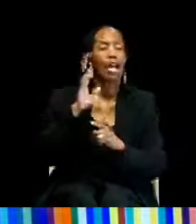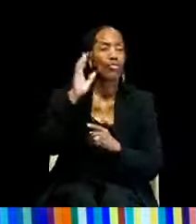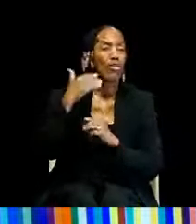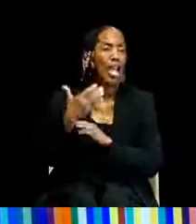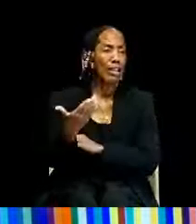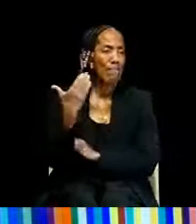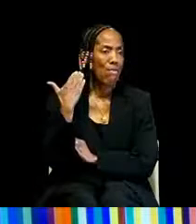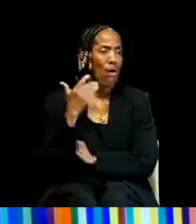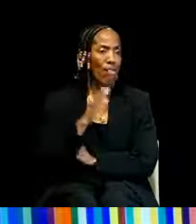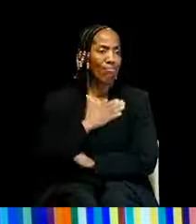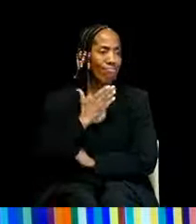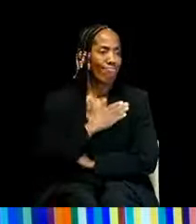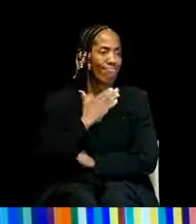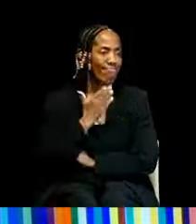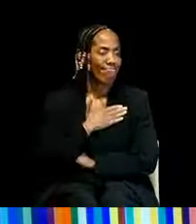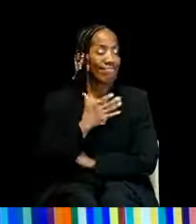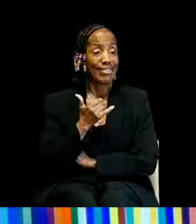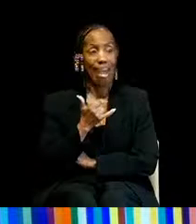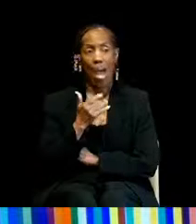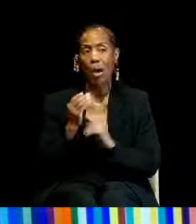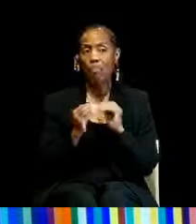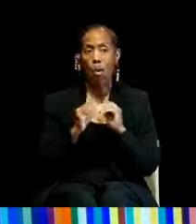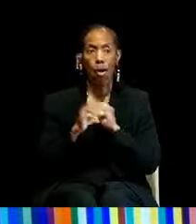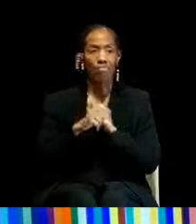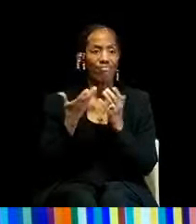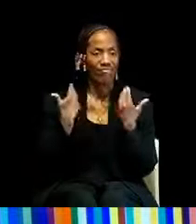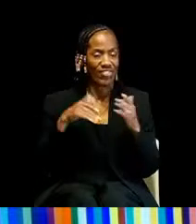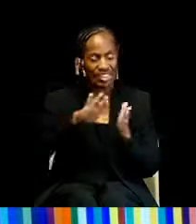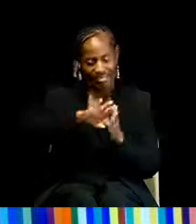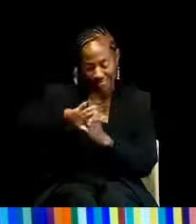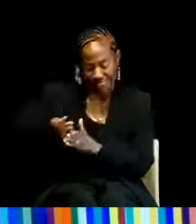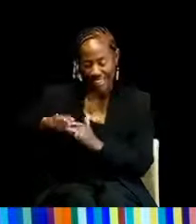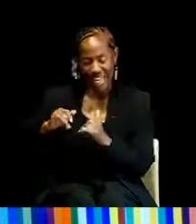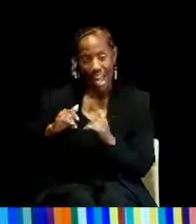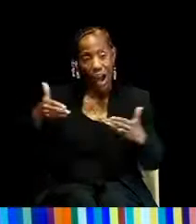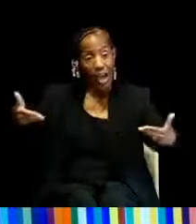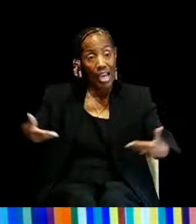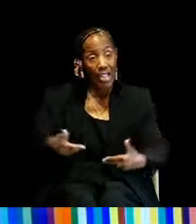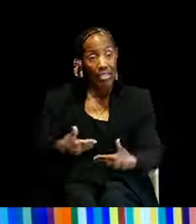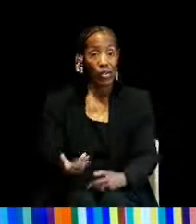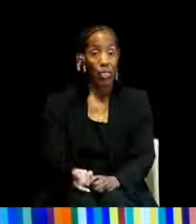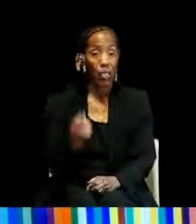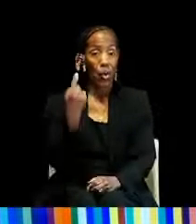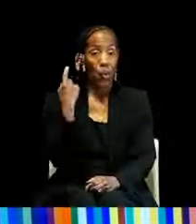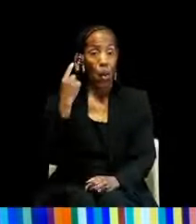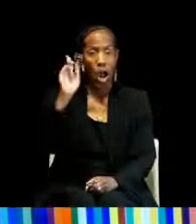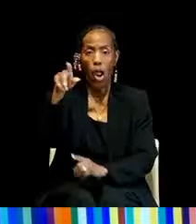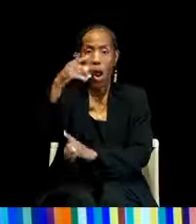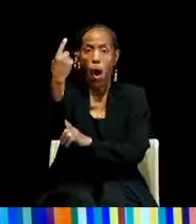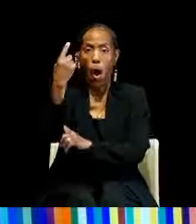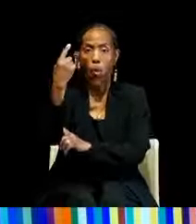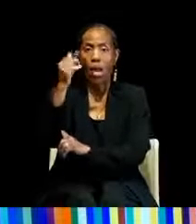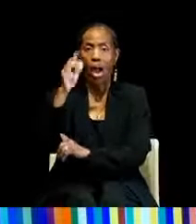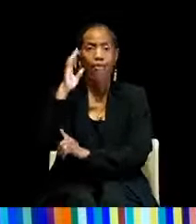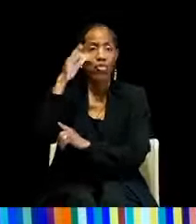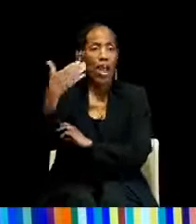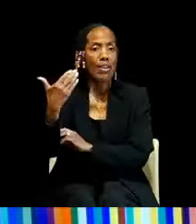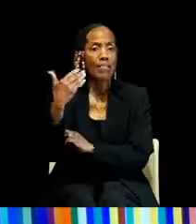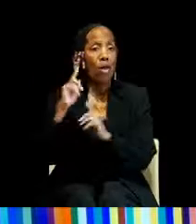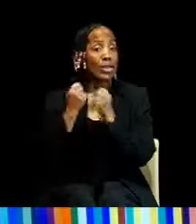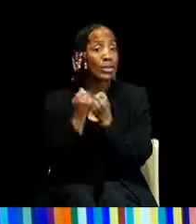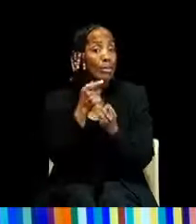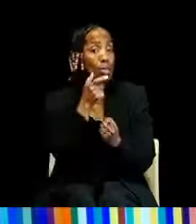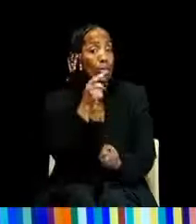Mornings. So without further ado, I would like to introduce the one and the only of the Creative Mornings